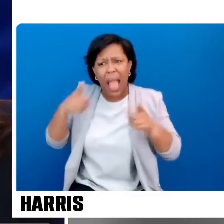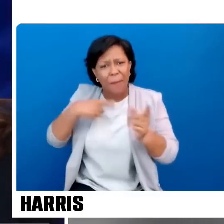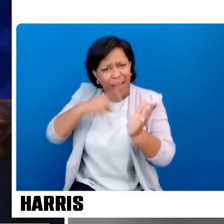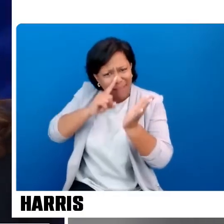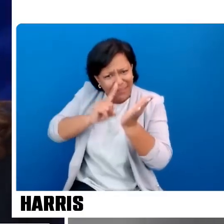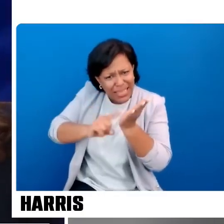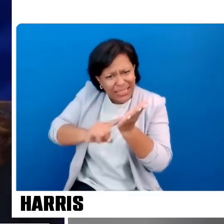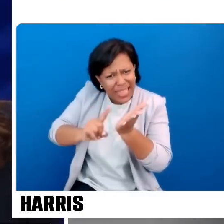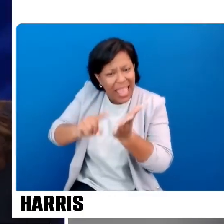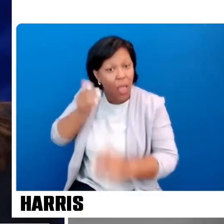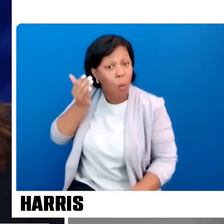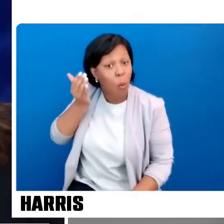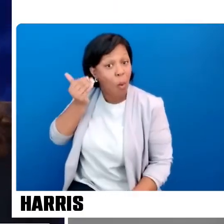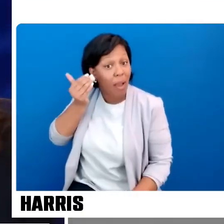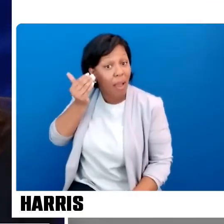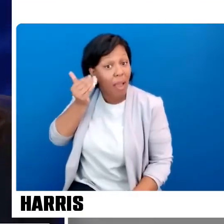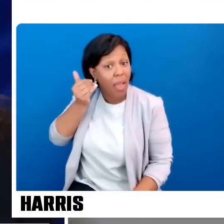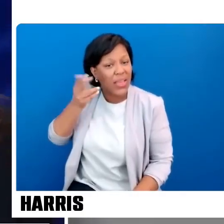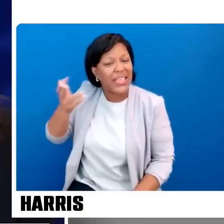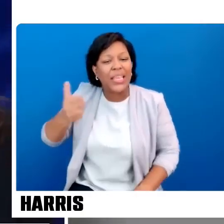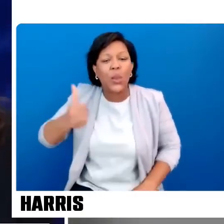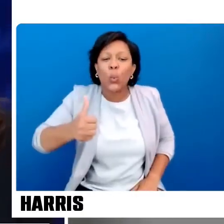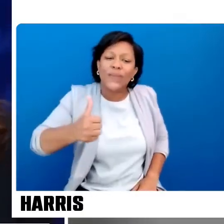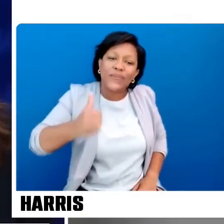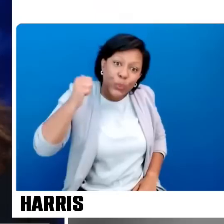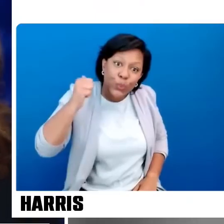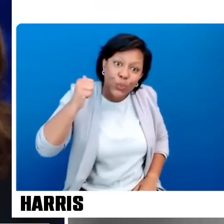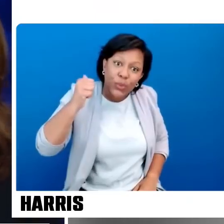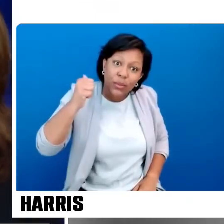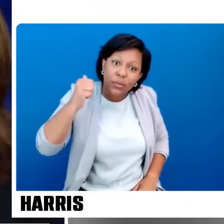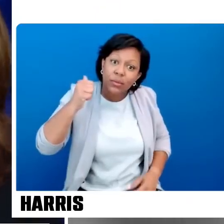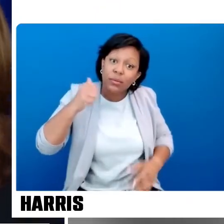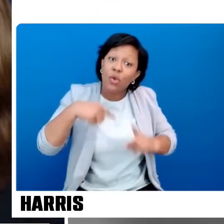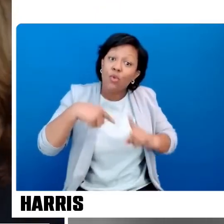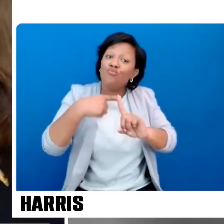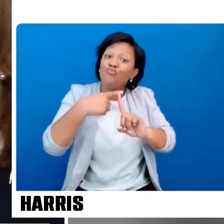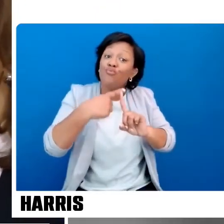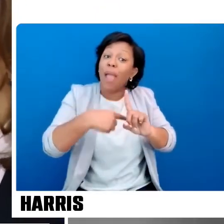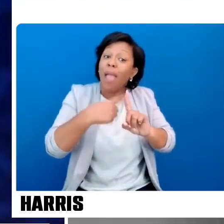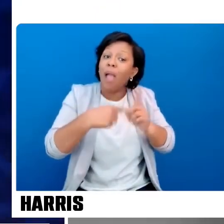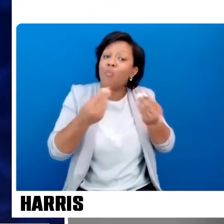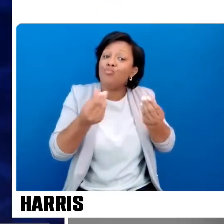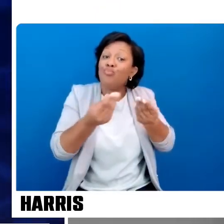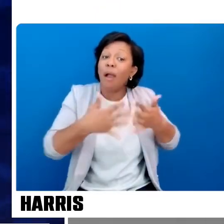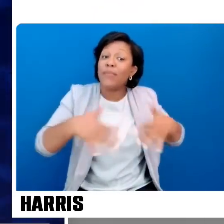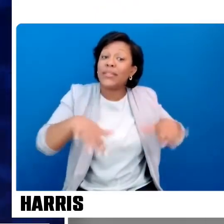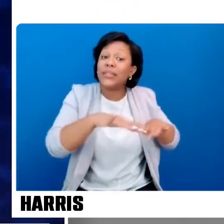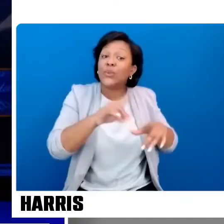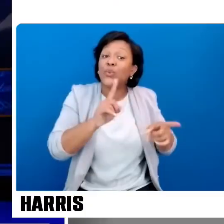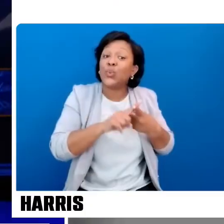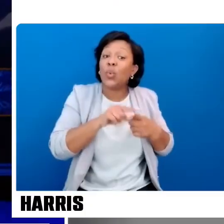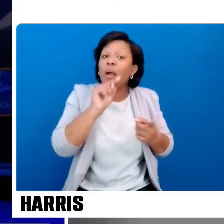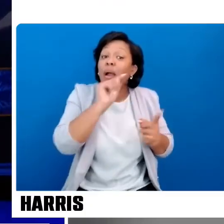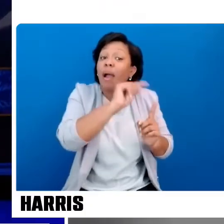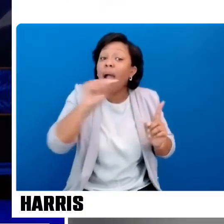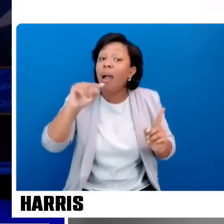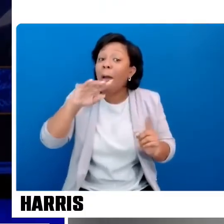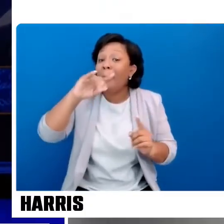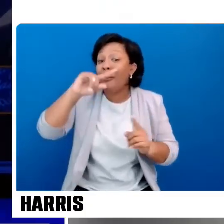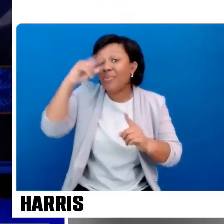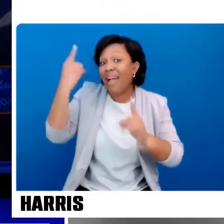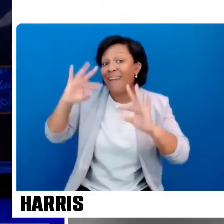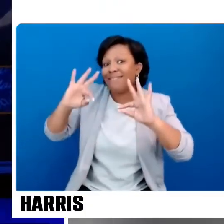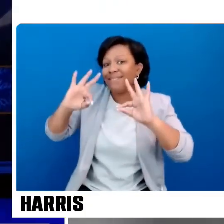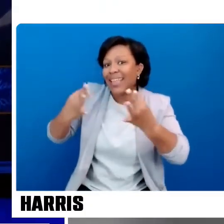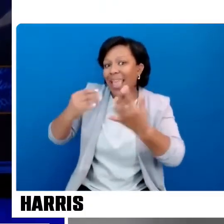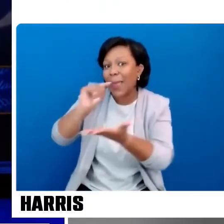rent property to black families. Let's remember, this is the same individual who took out a full-page